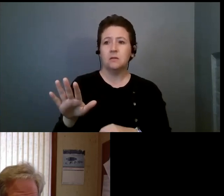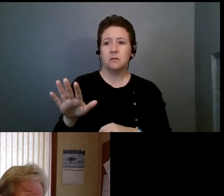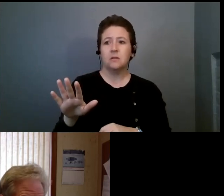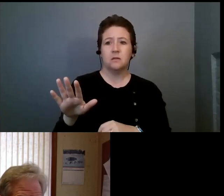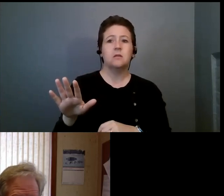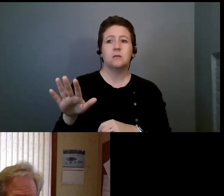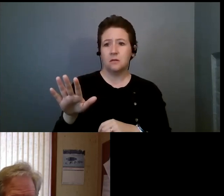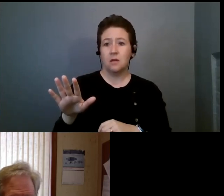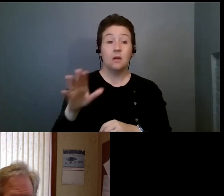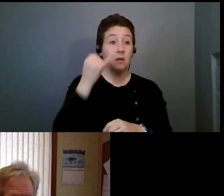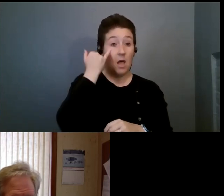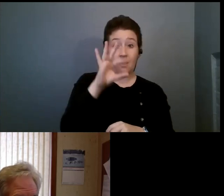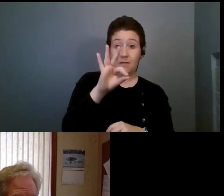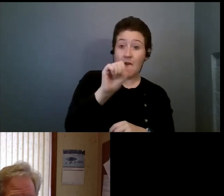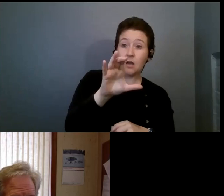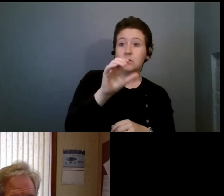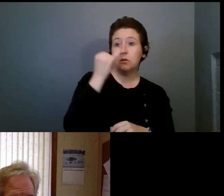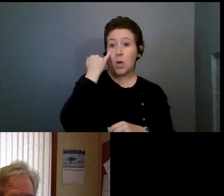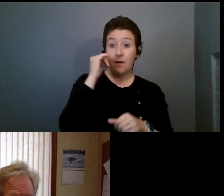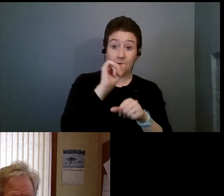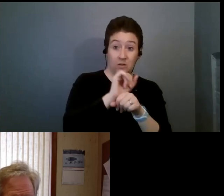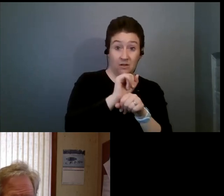for employees, it could be a loss of employment.